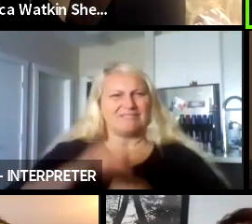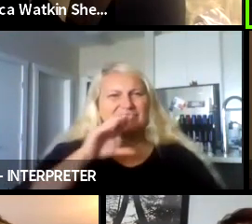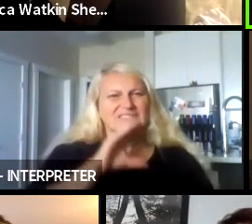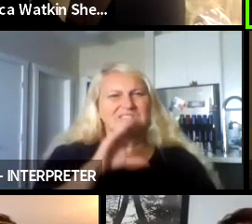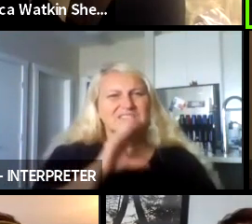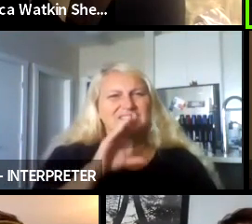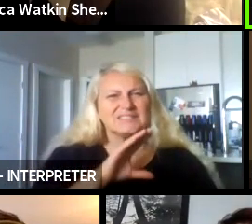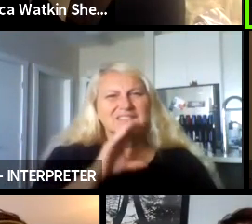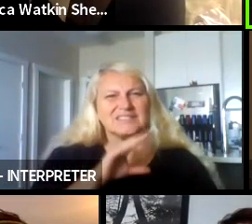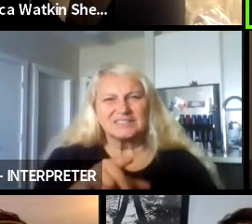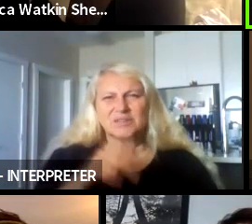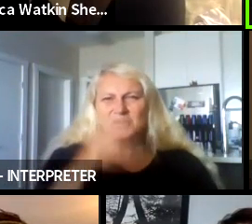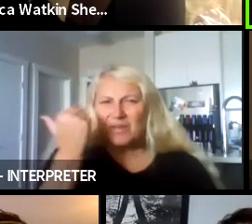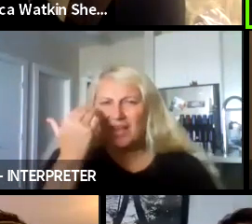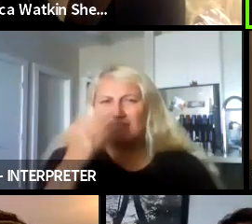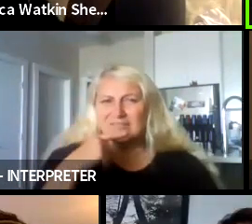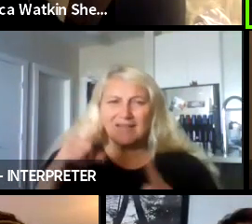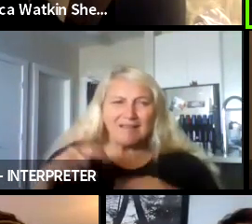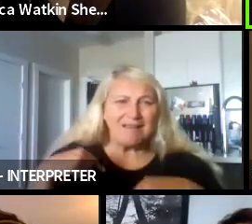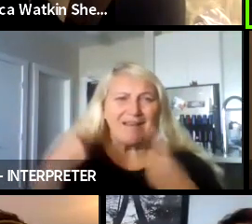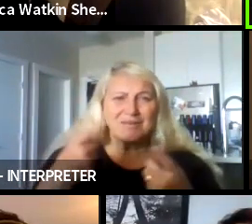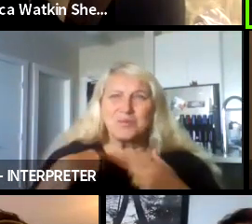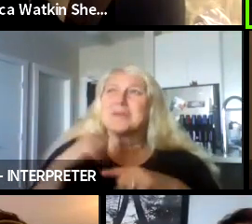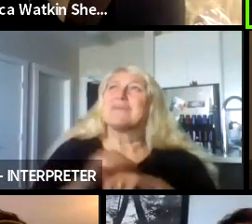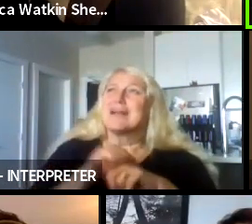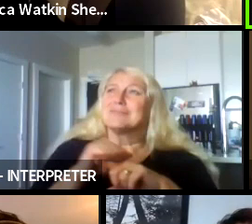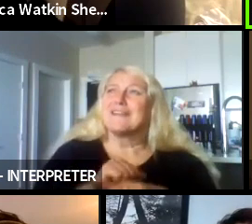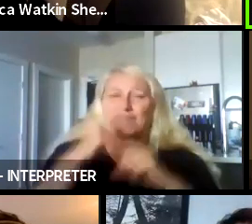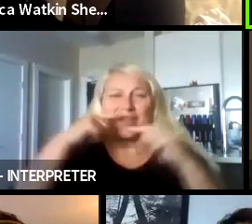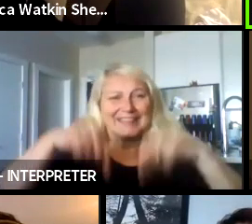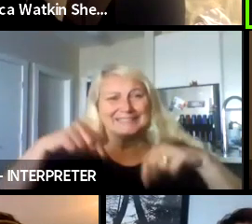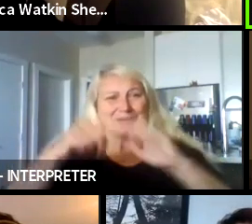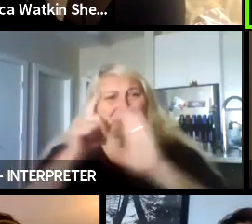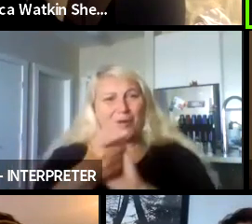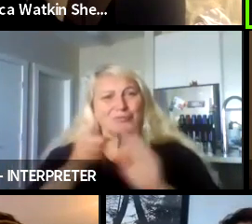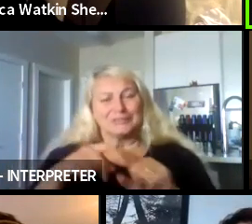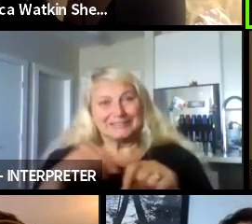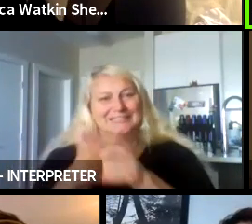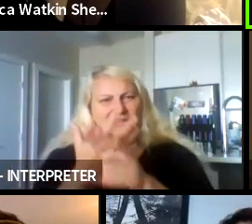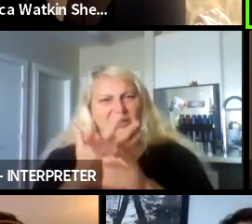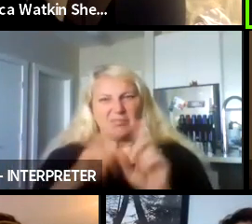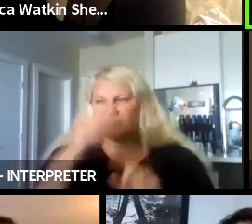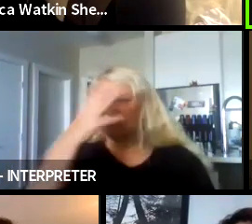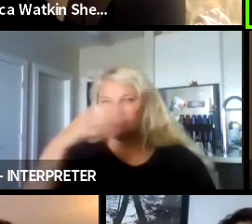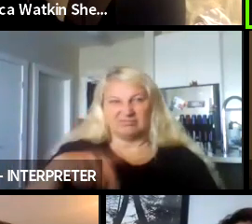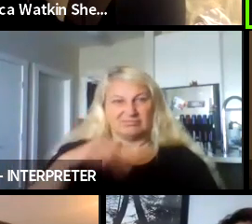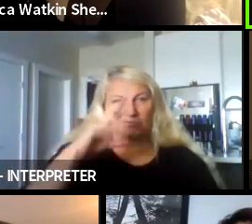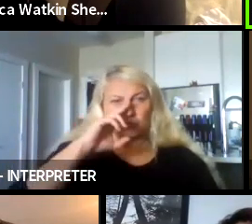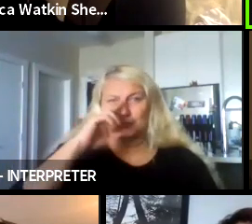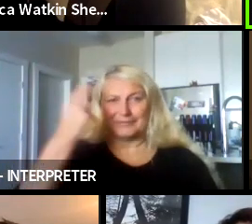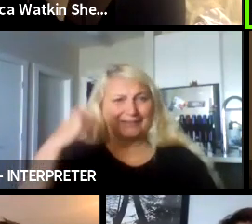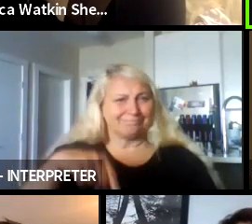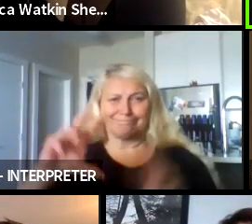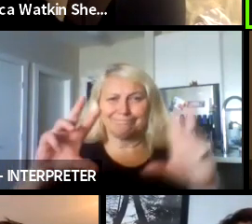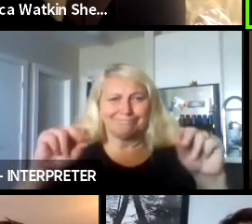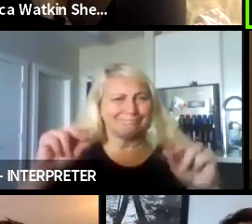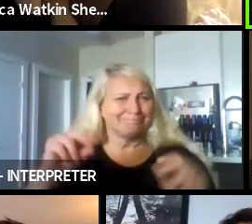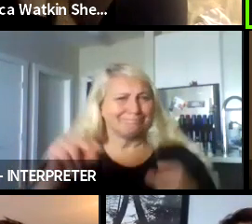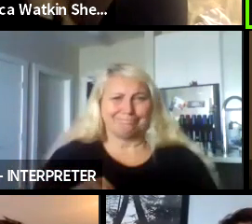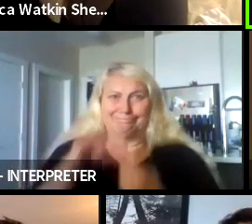practicing for this moment, but this moment isn't unique, because I think we plan for,